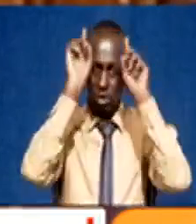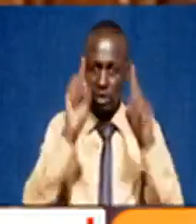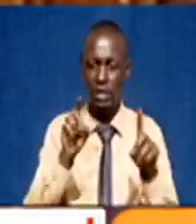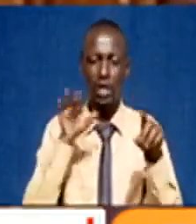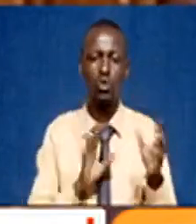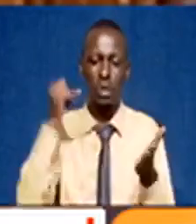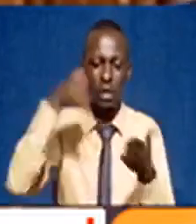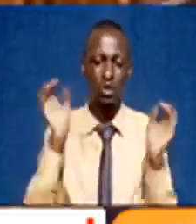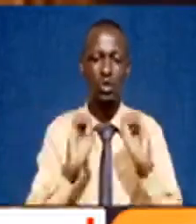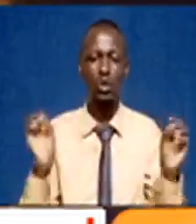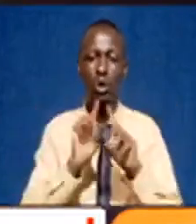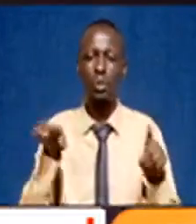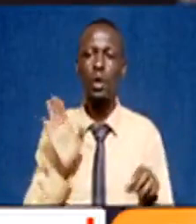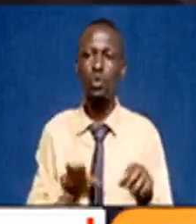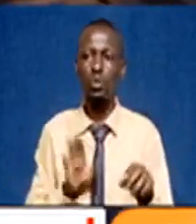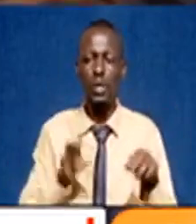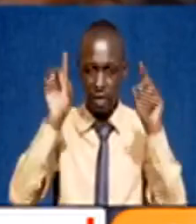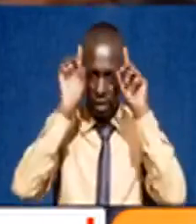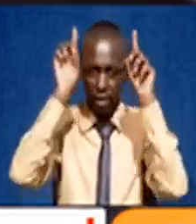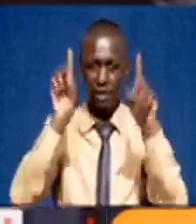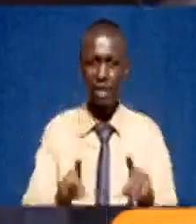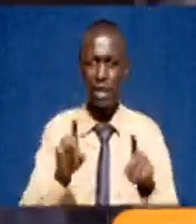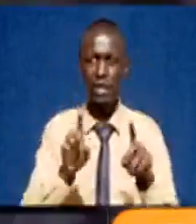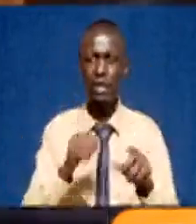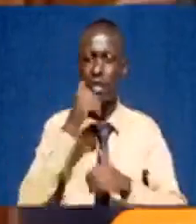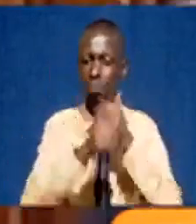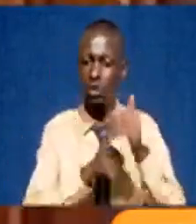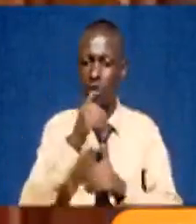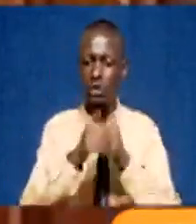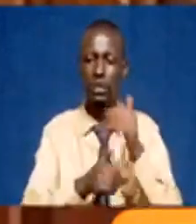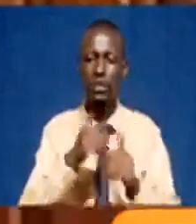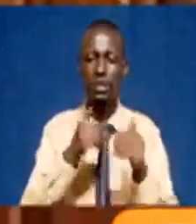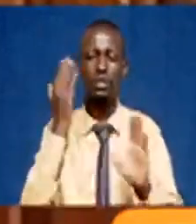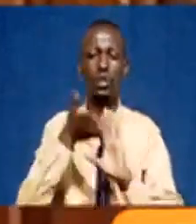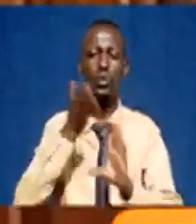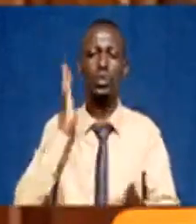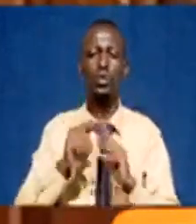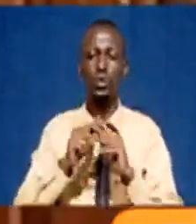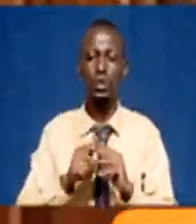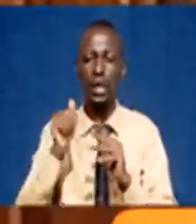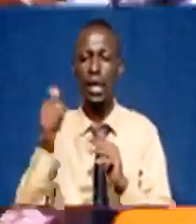remove the process from NADCO and start something else under Ministry of Gender. Order, Senator Gloria.